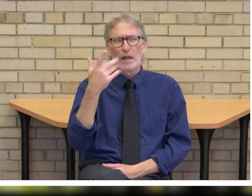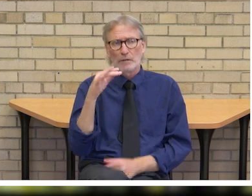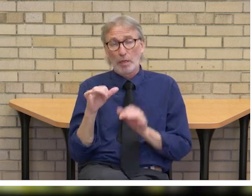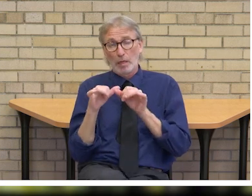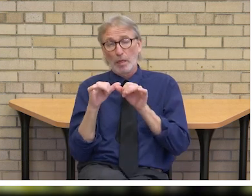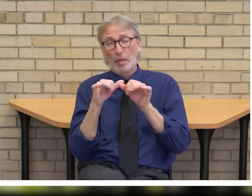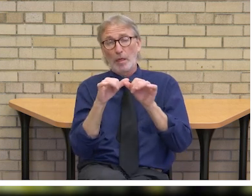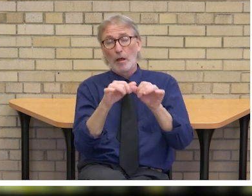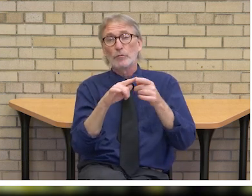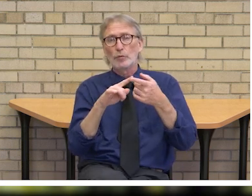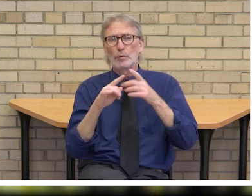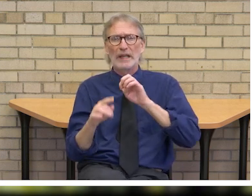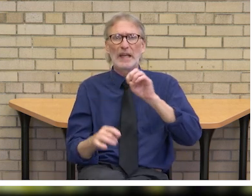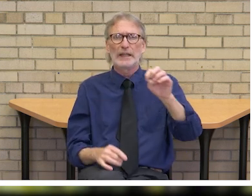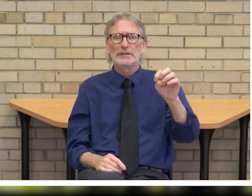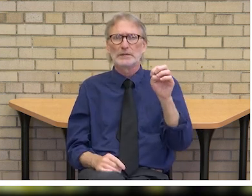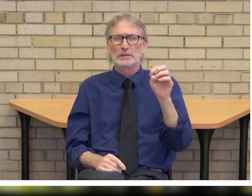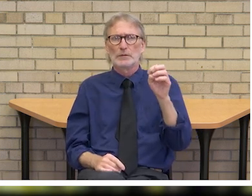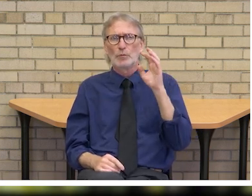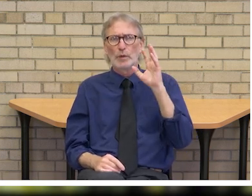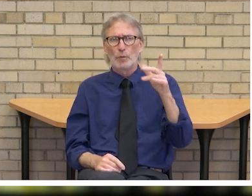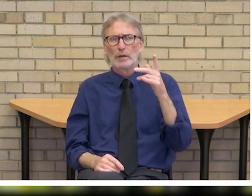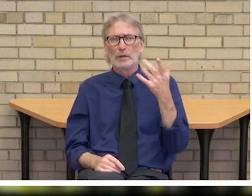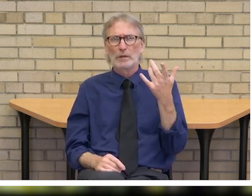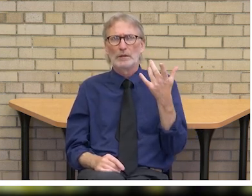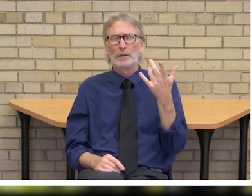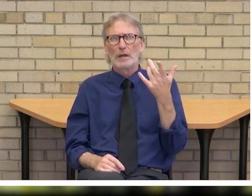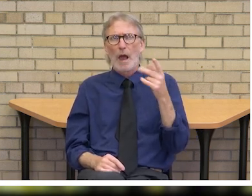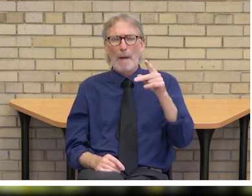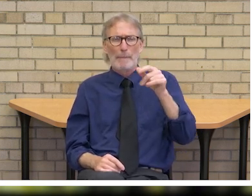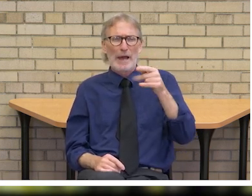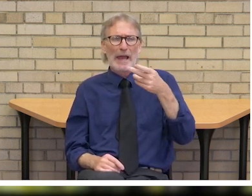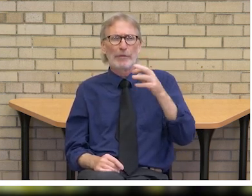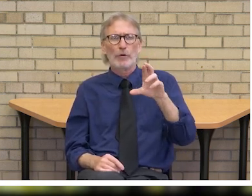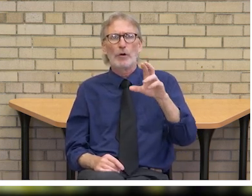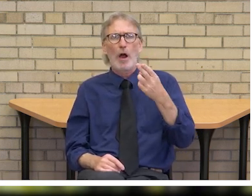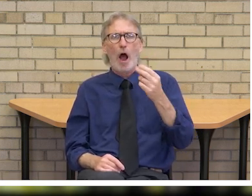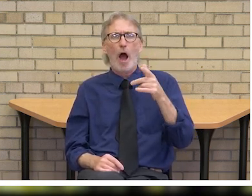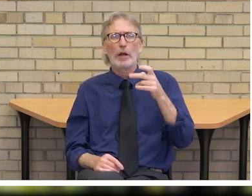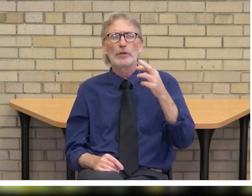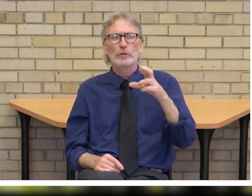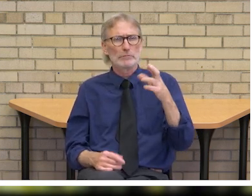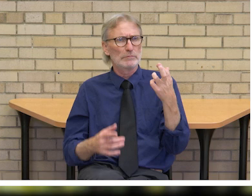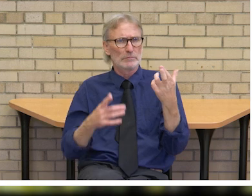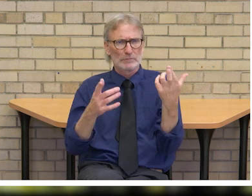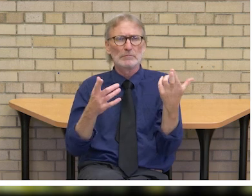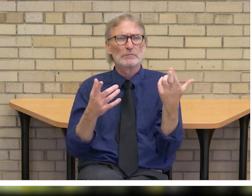east, where we're rebuilding the overpass on Panther Hollow Road.